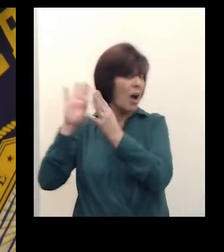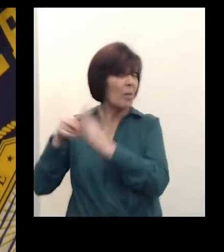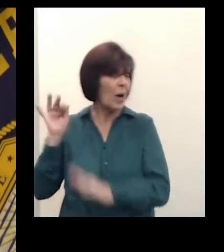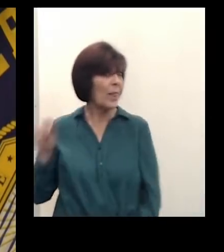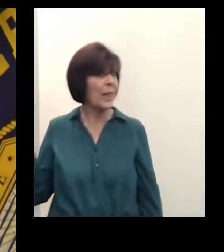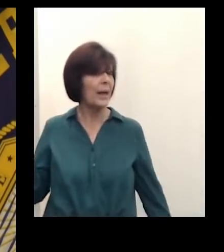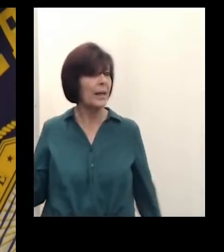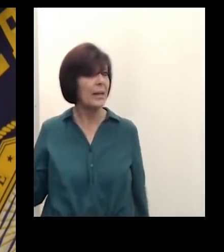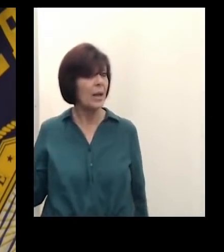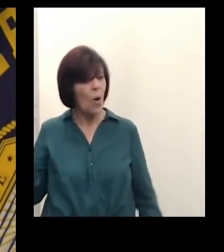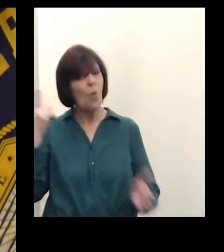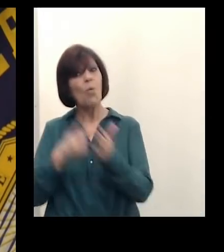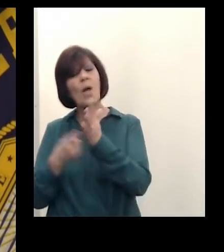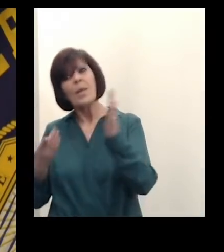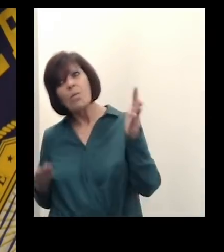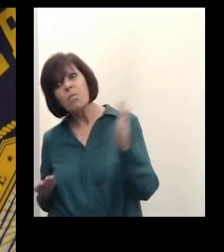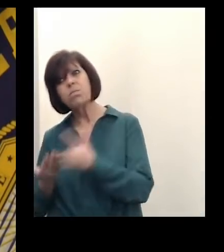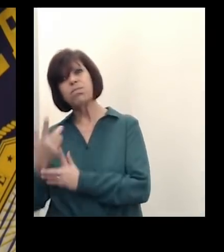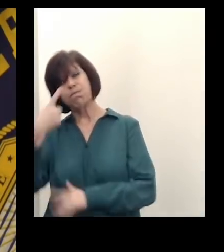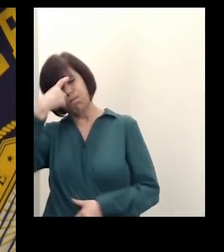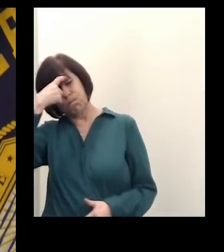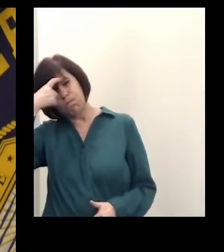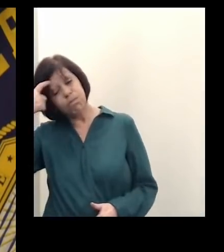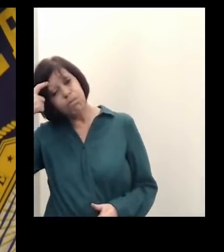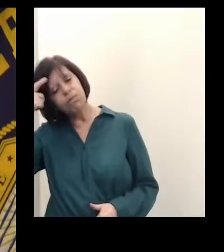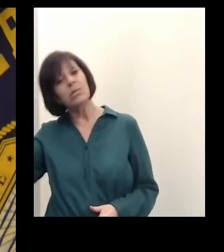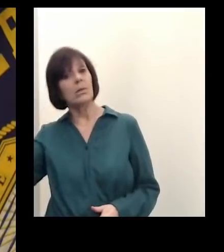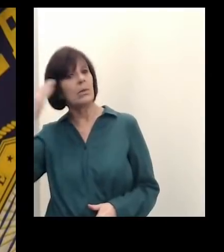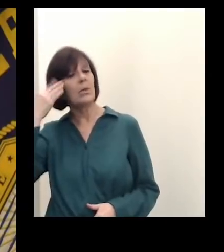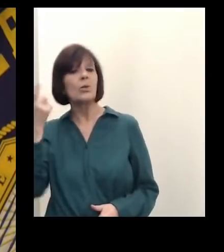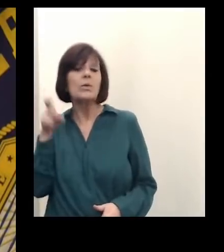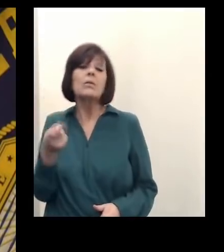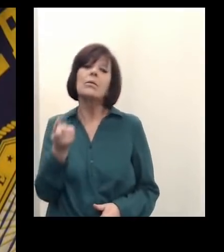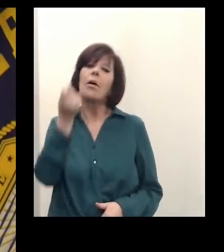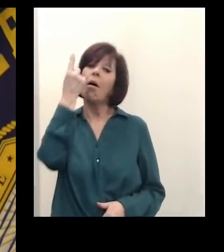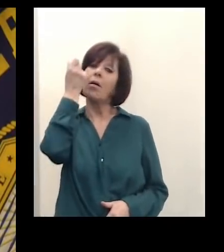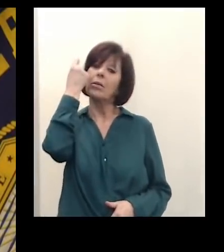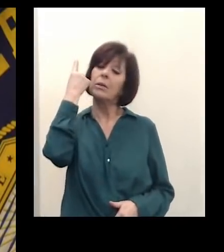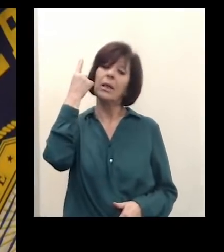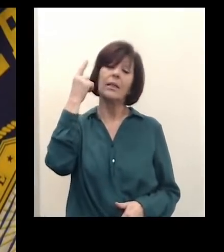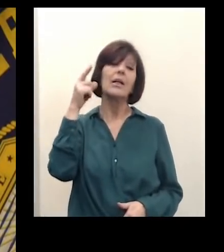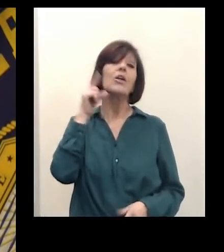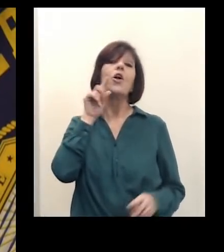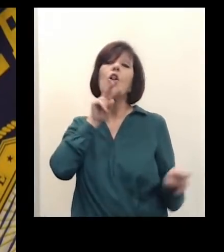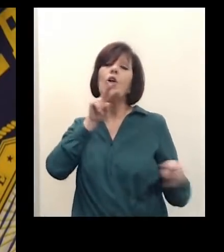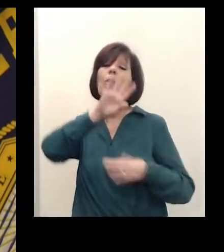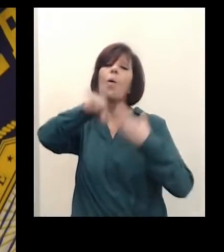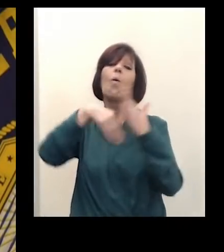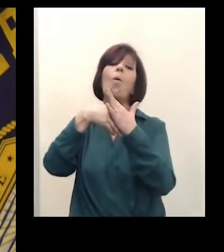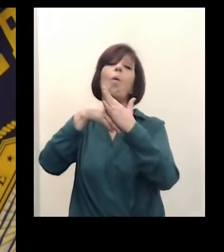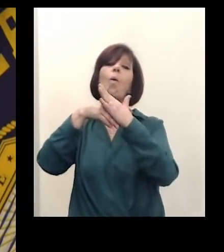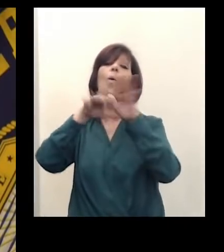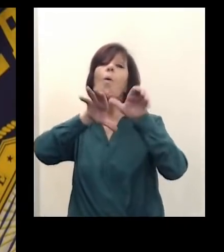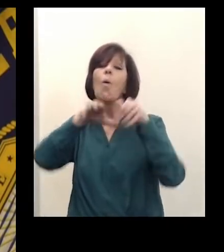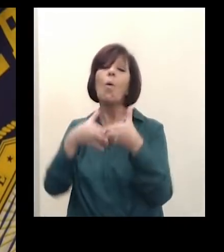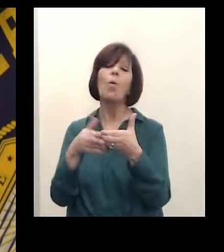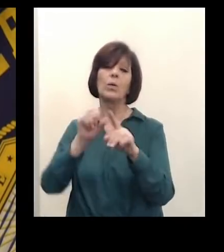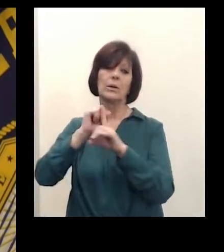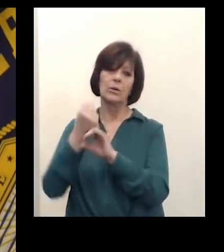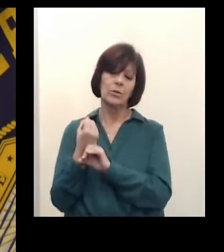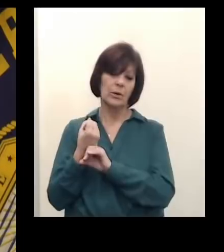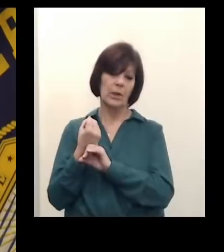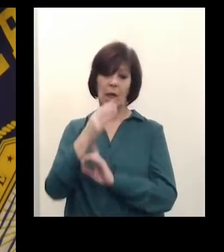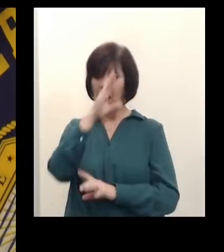went through. So we need to understand that there's a totality of the circumstances, with the hospital rates being the